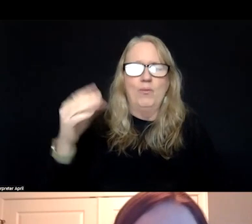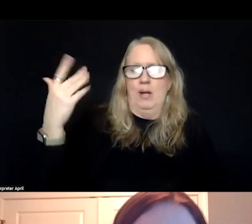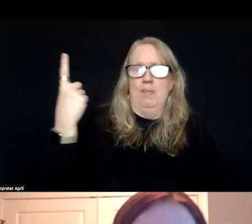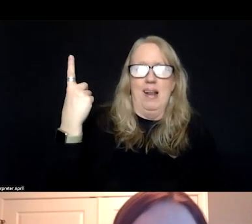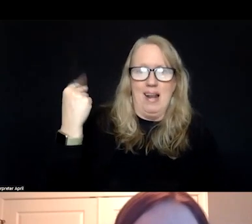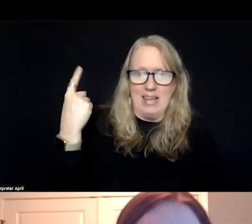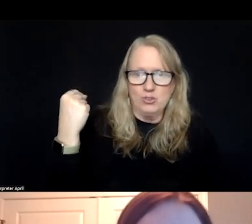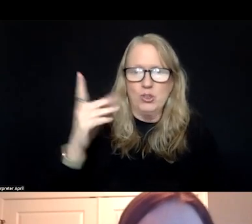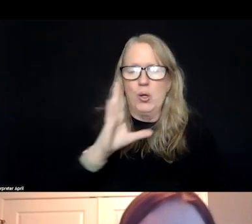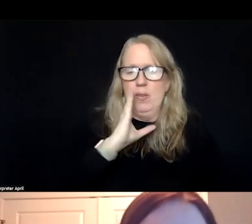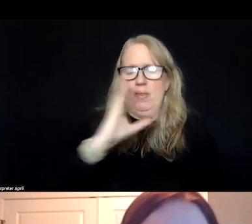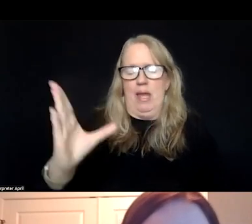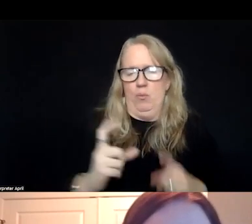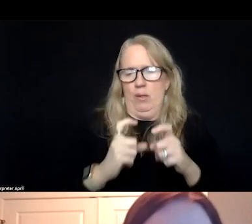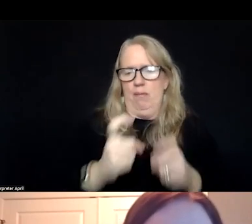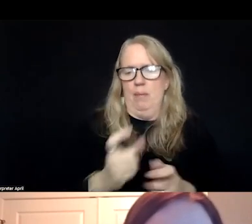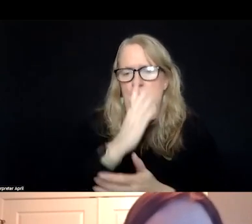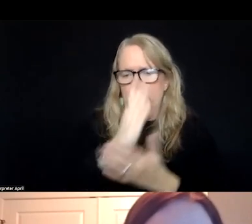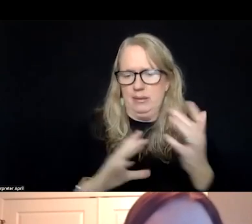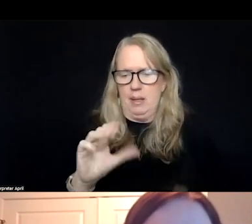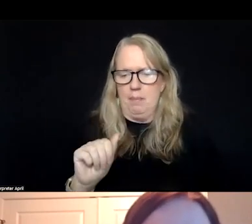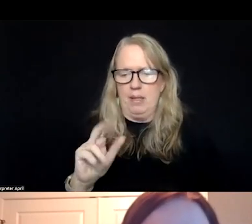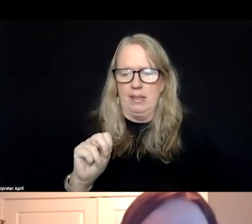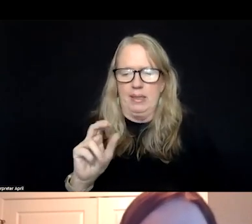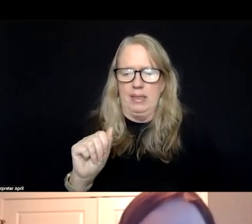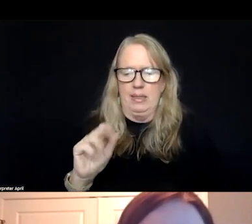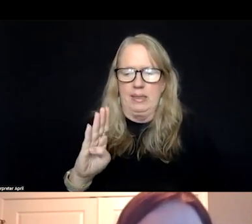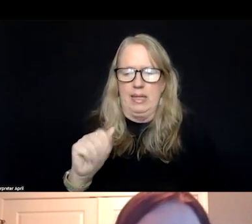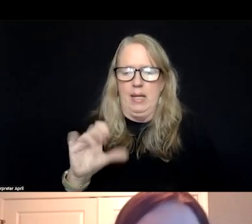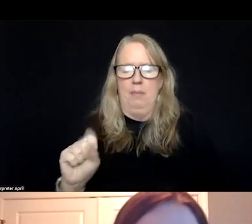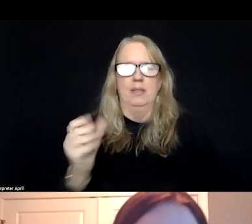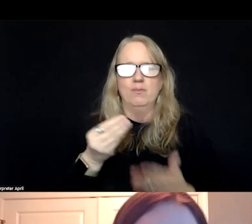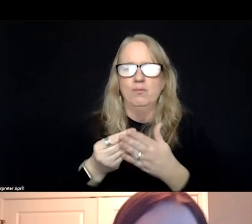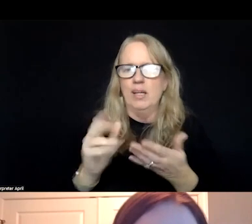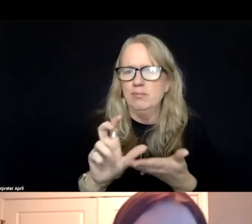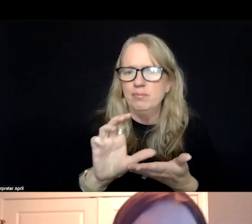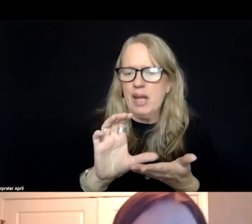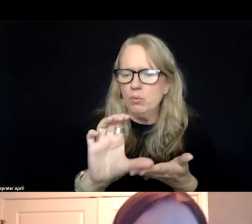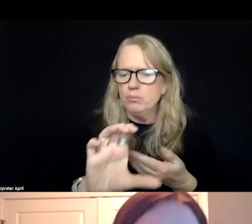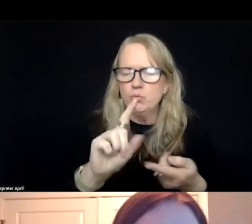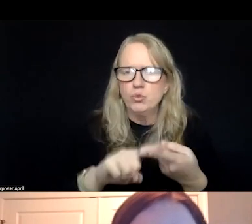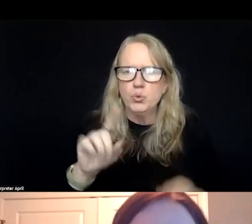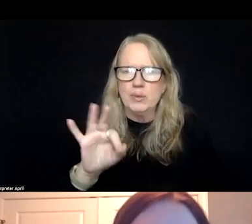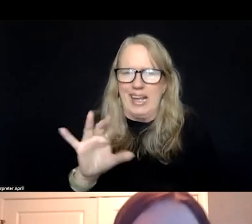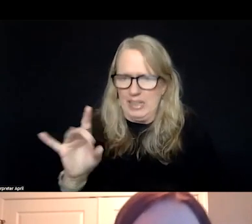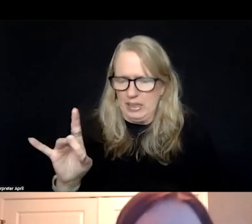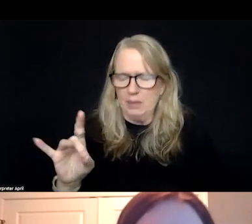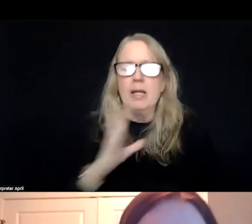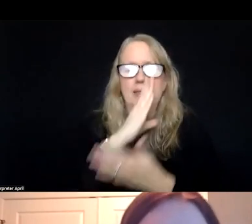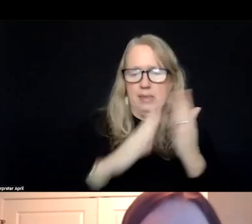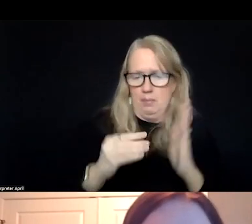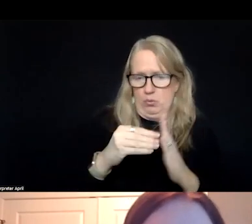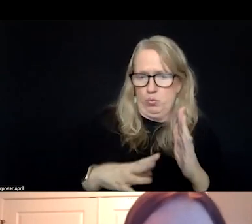that would allocate some cannabis funding towards 988. We're seeing some student